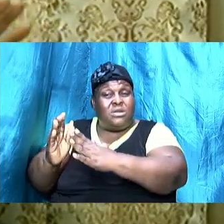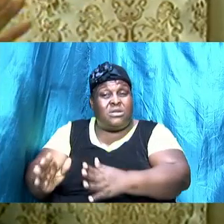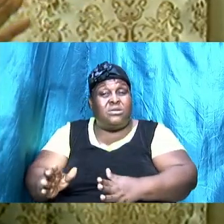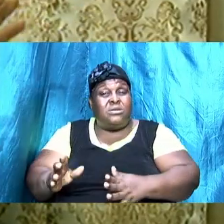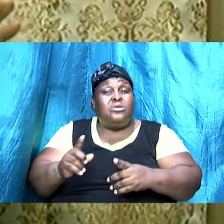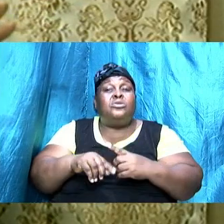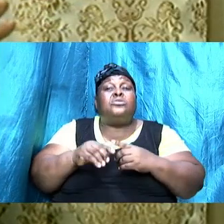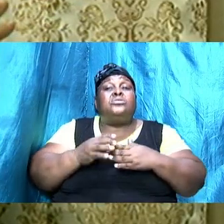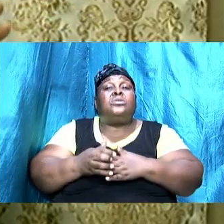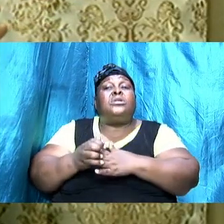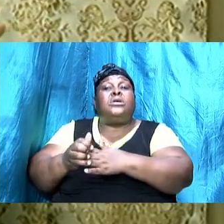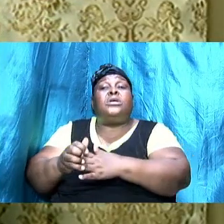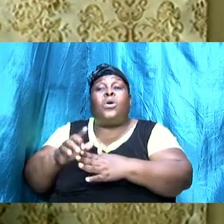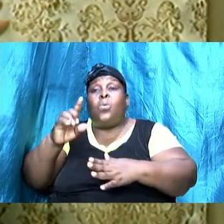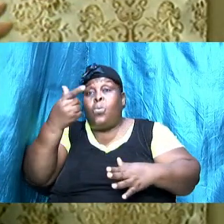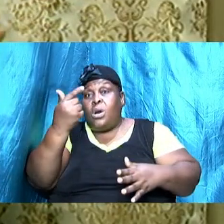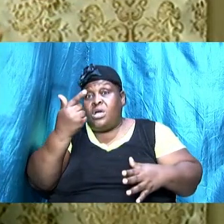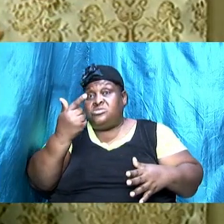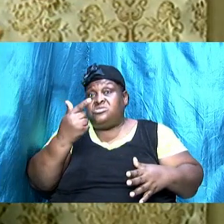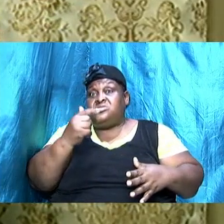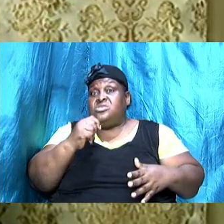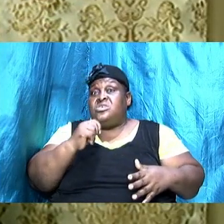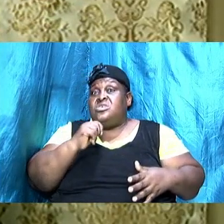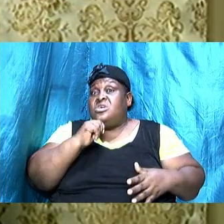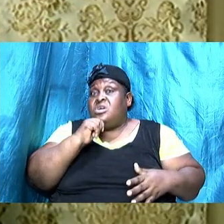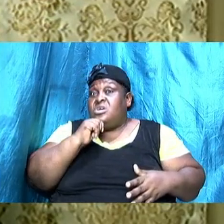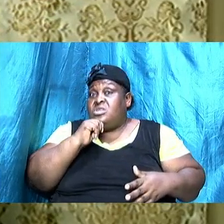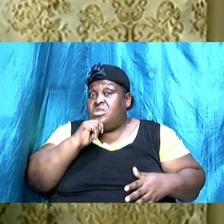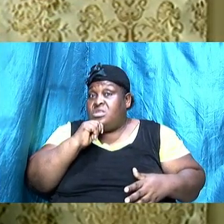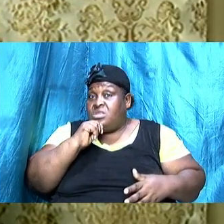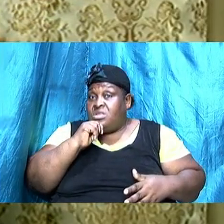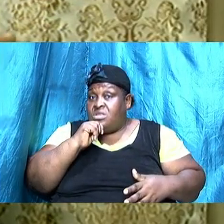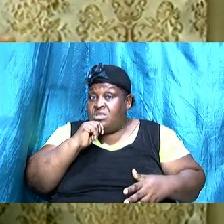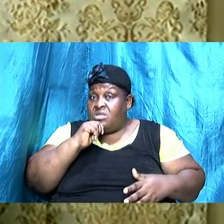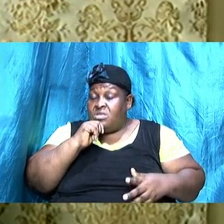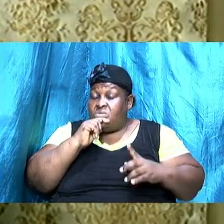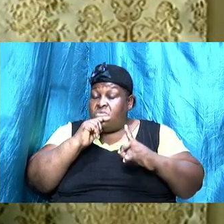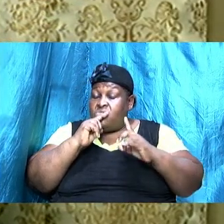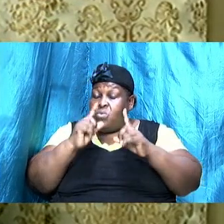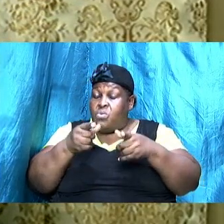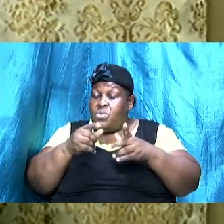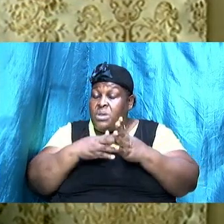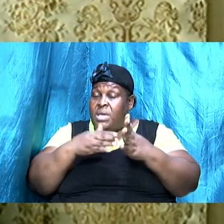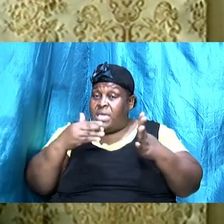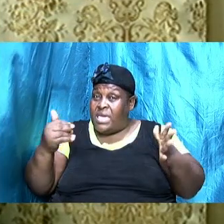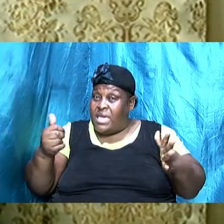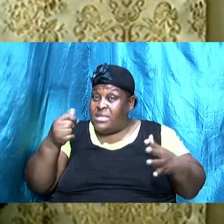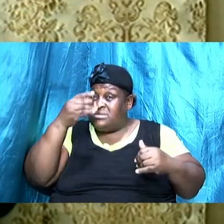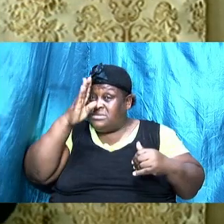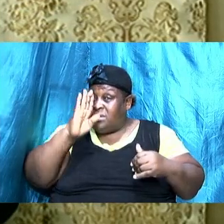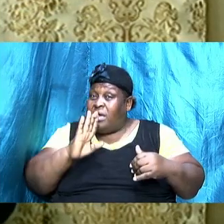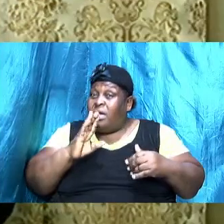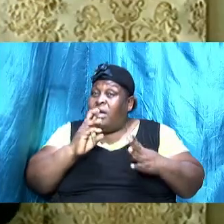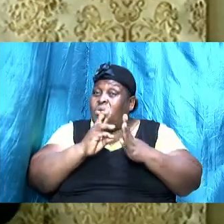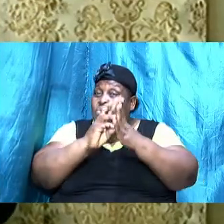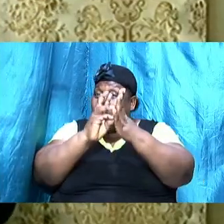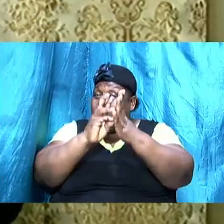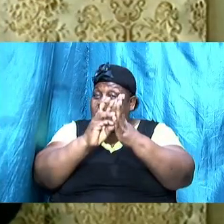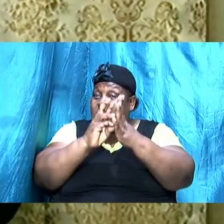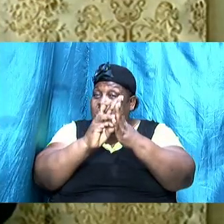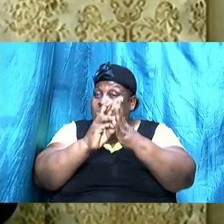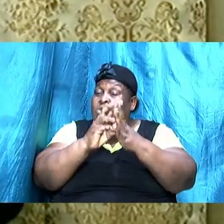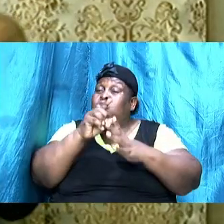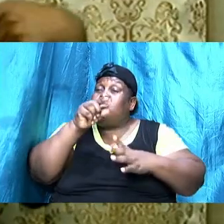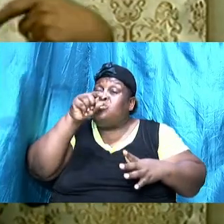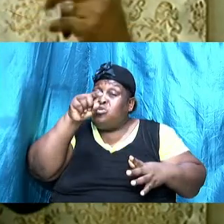And once he's out of line or going contrary to the will of God, or telling you to do something that is against God's will,